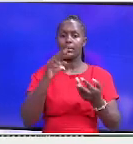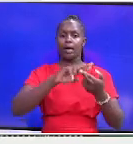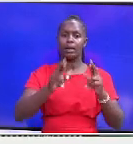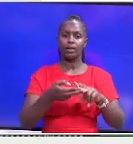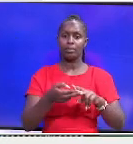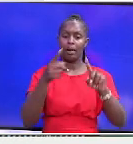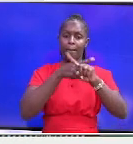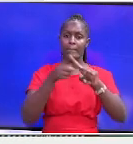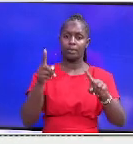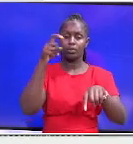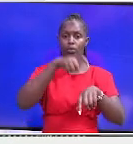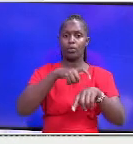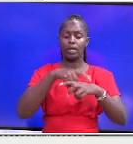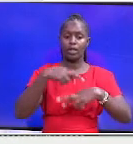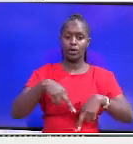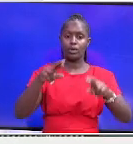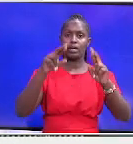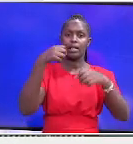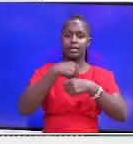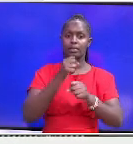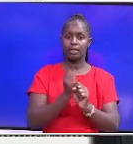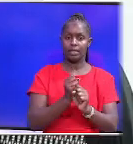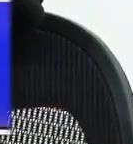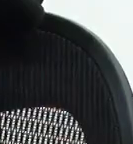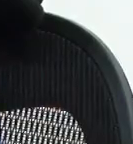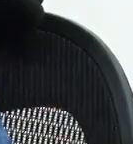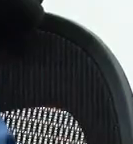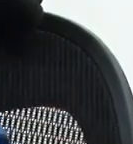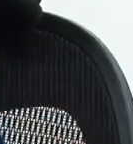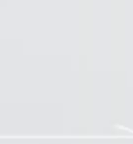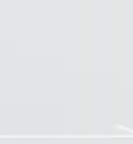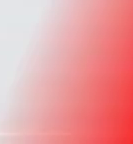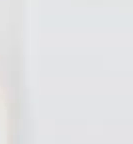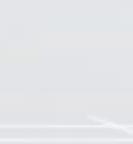immediately a road is done, just a road, a tarmac road is done, that value triples.